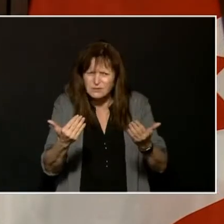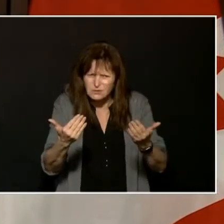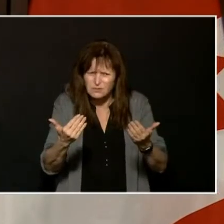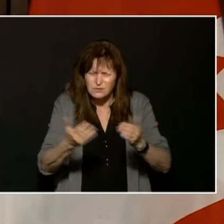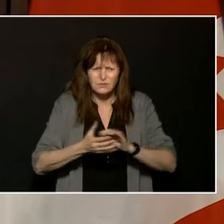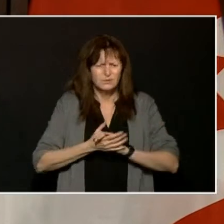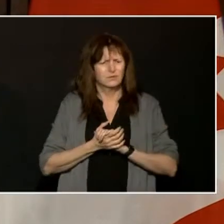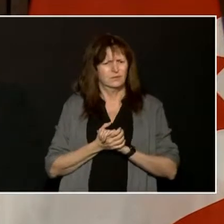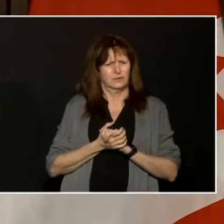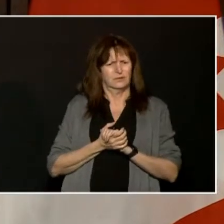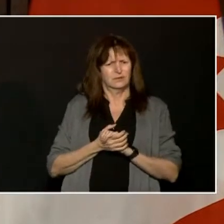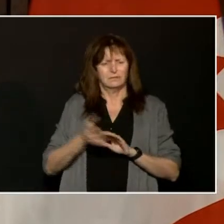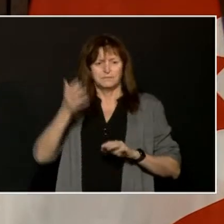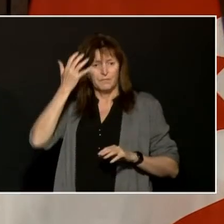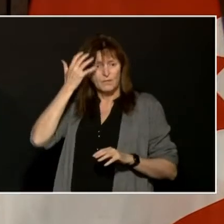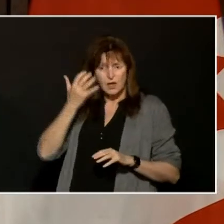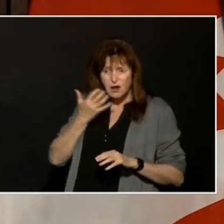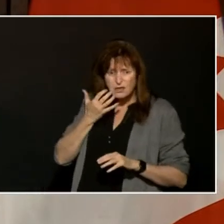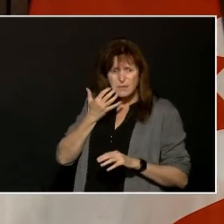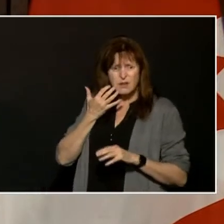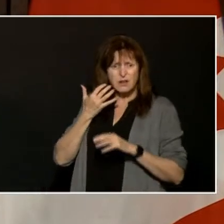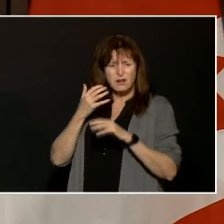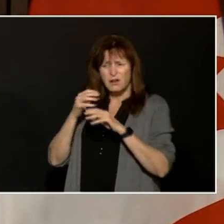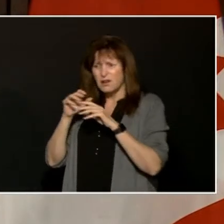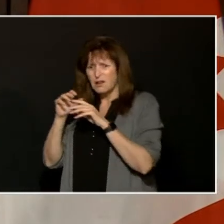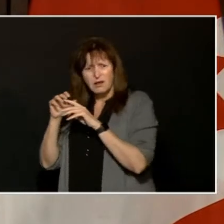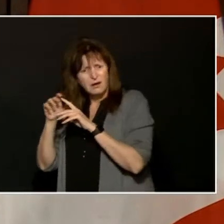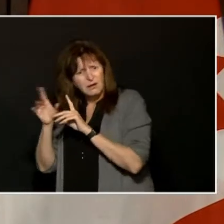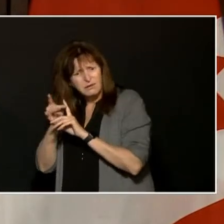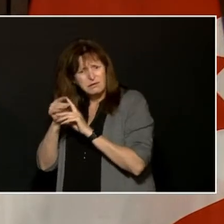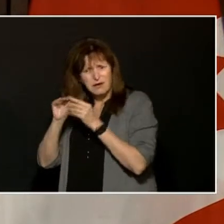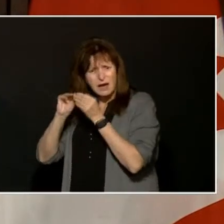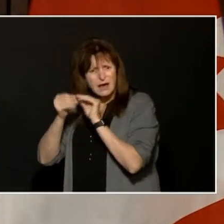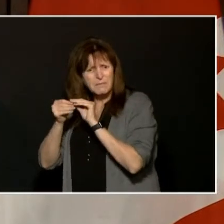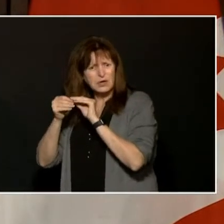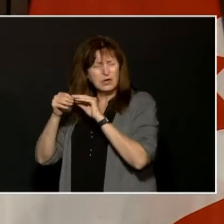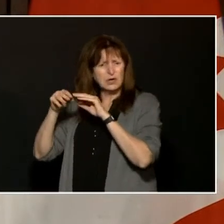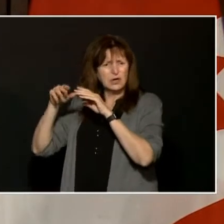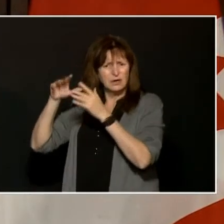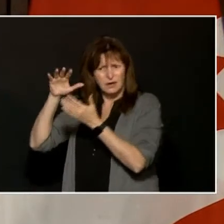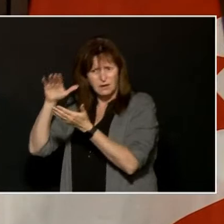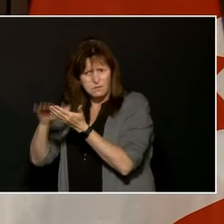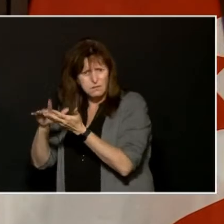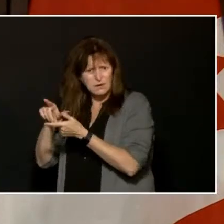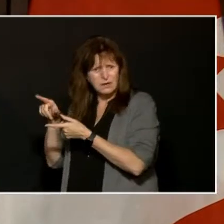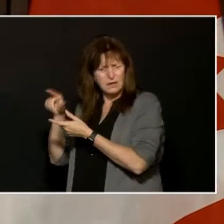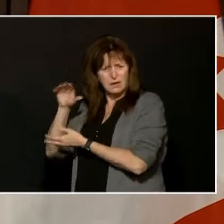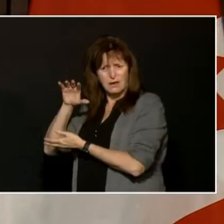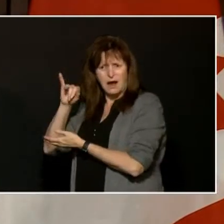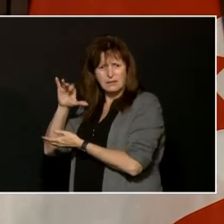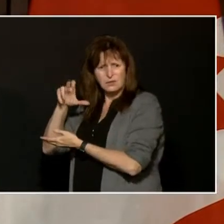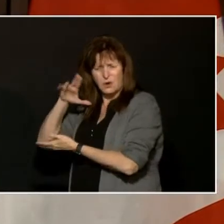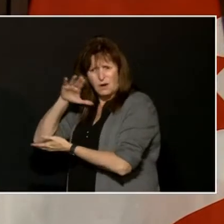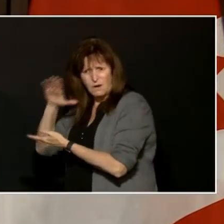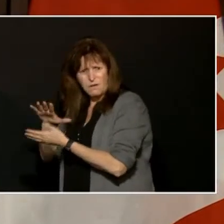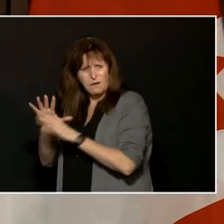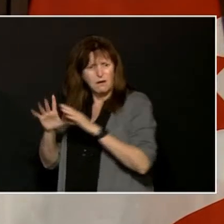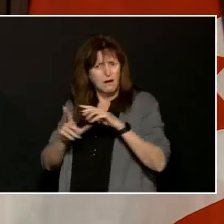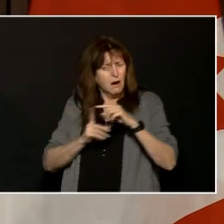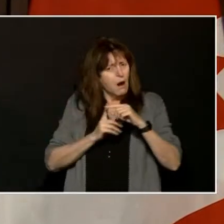falling. That is good news. But we need to temper this good news with the knowledge that our hospitals are still under incredible